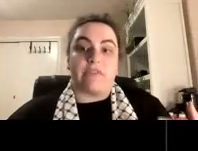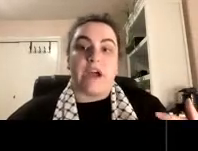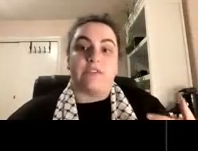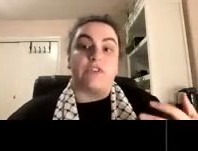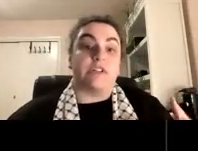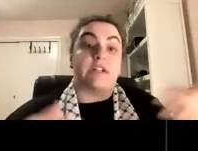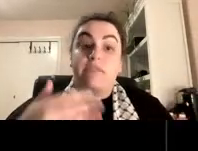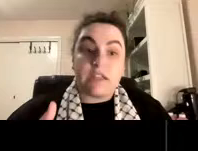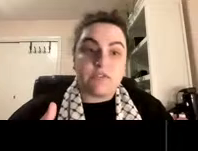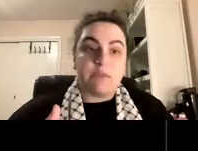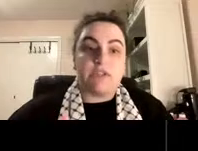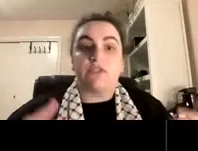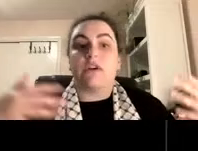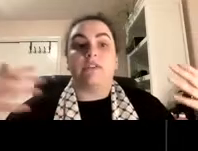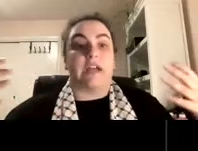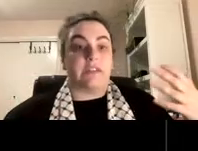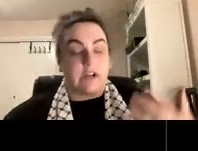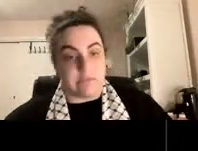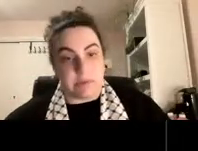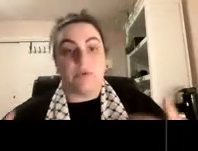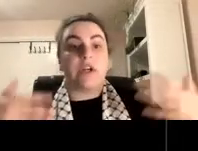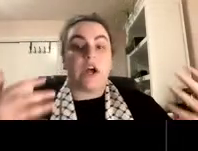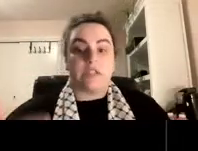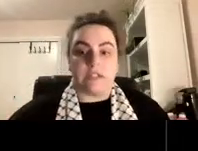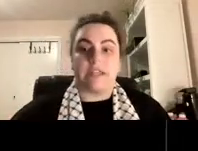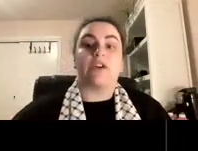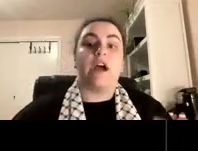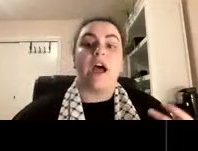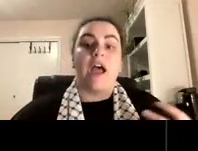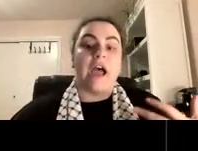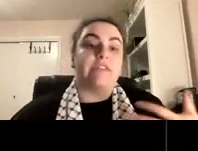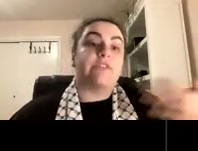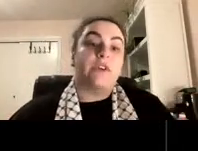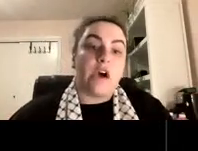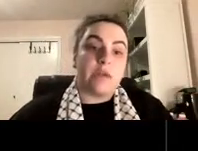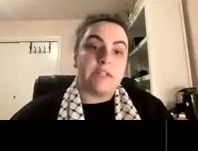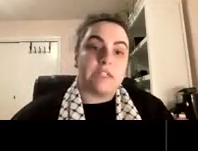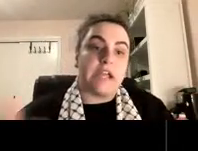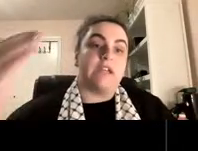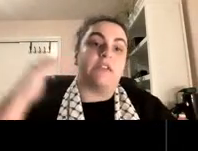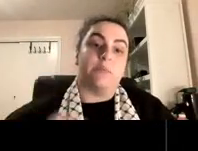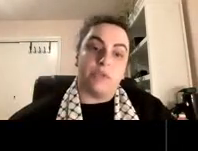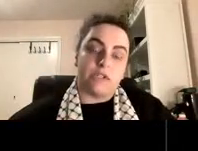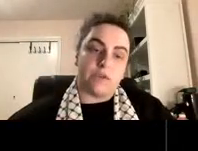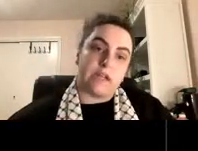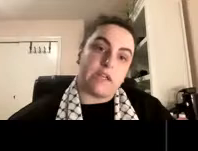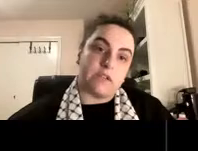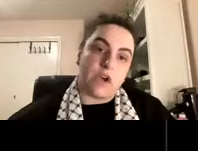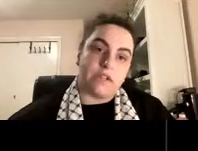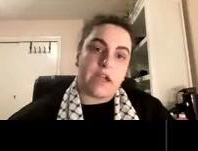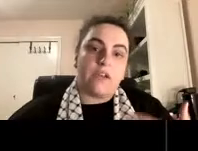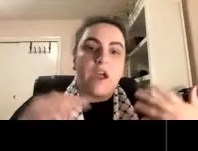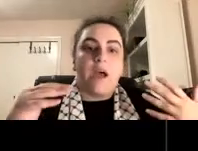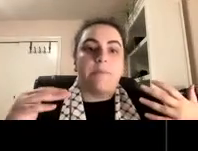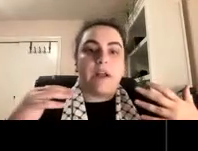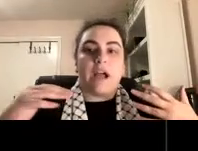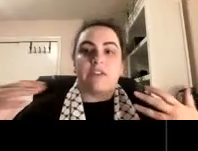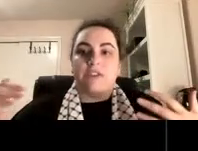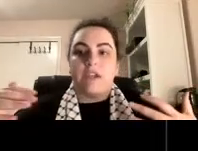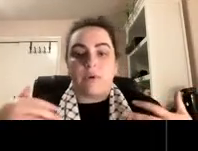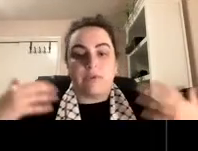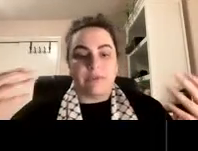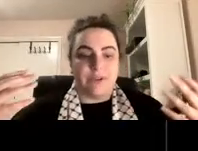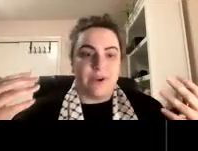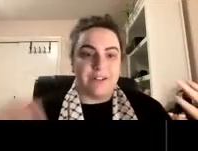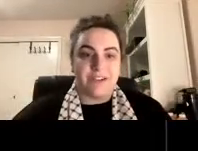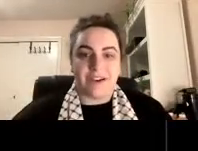have kind of started to divest from Israel, that there have been boycotts, etc., and that their economy is tanking and their Moody's ranking has gone down. But I